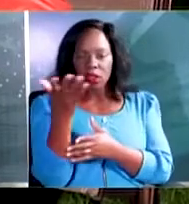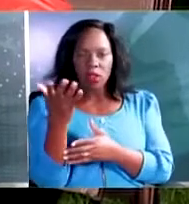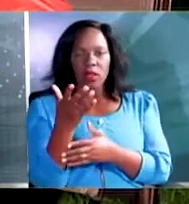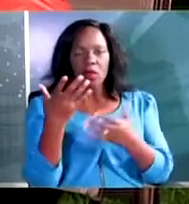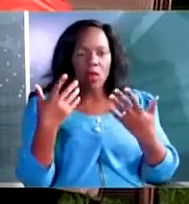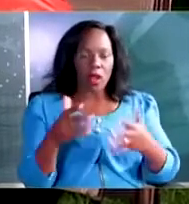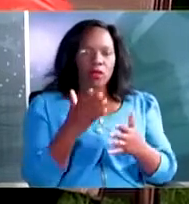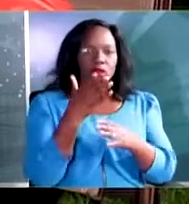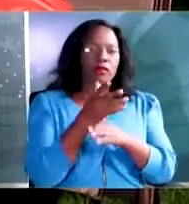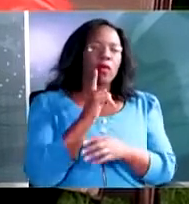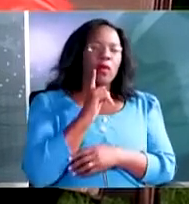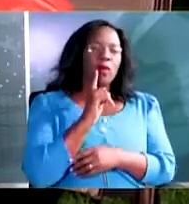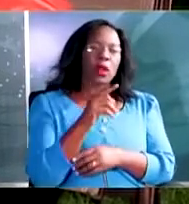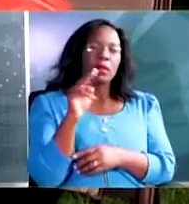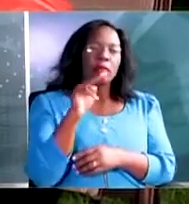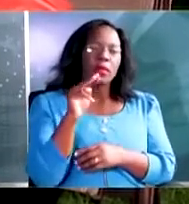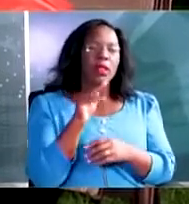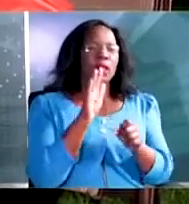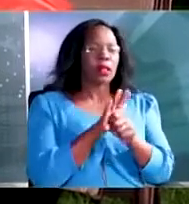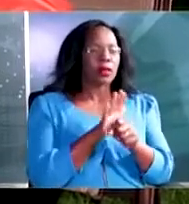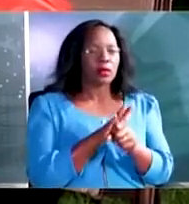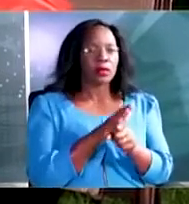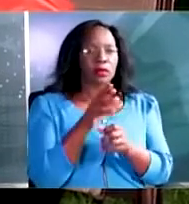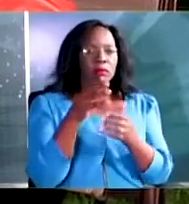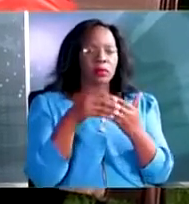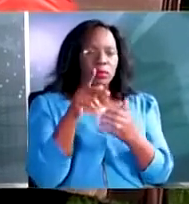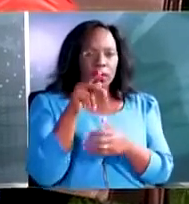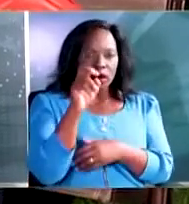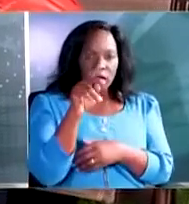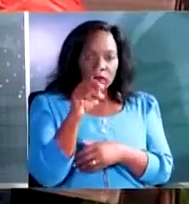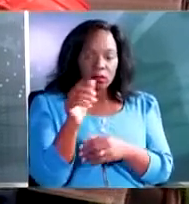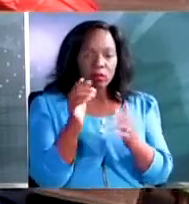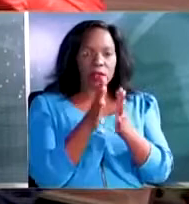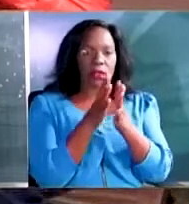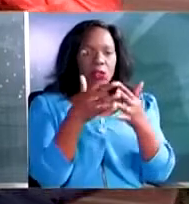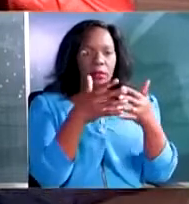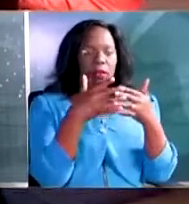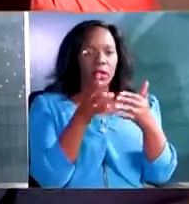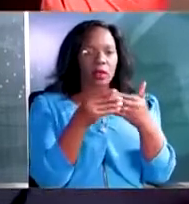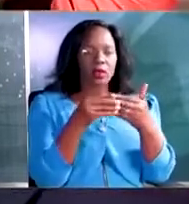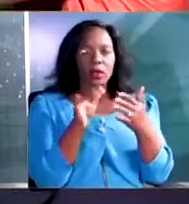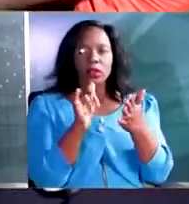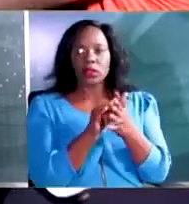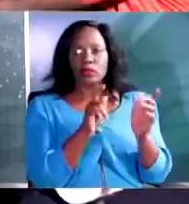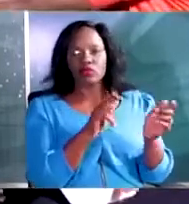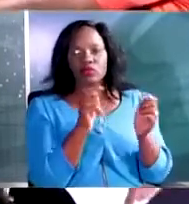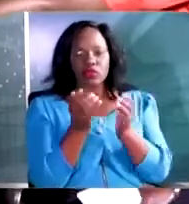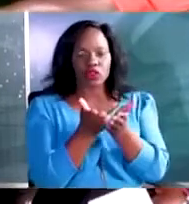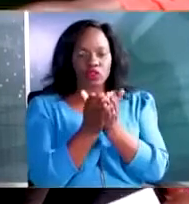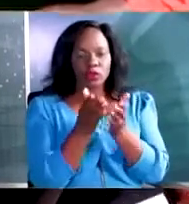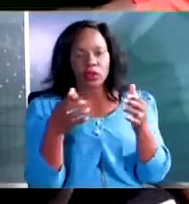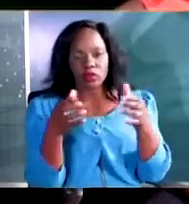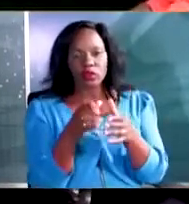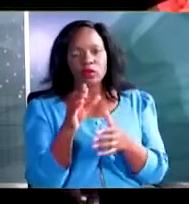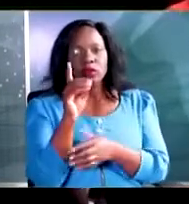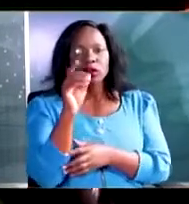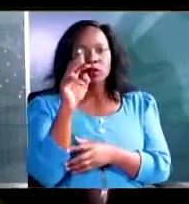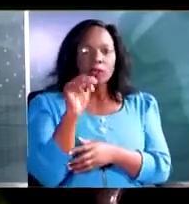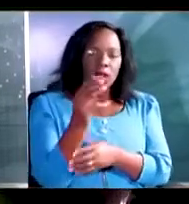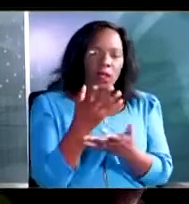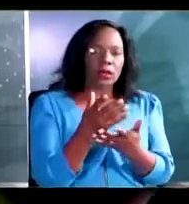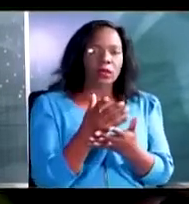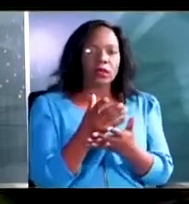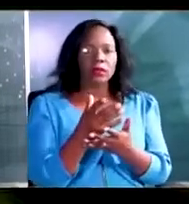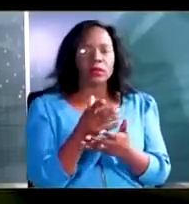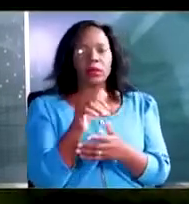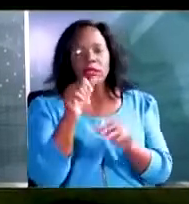of hundreds of millions of pounds and US dollars. You know, shipping companies in Denmark, the national health system in the